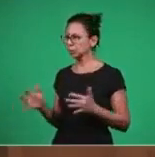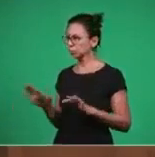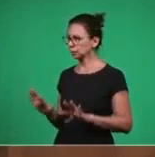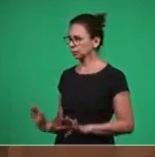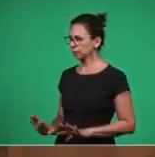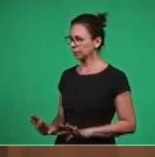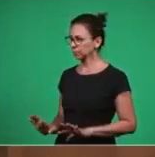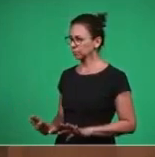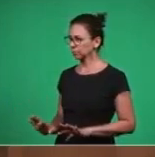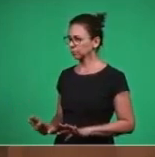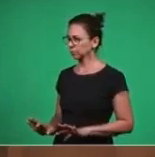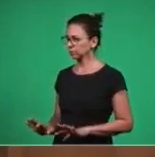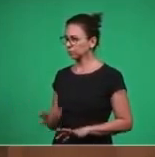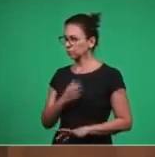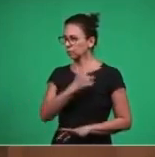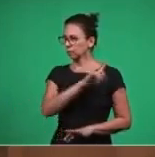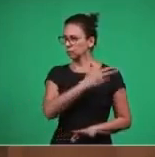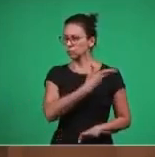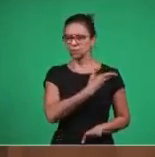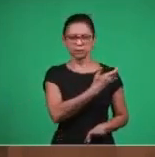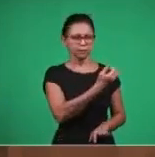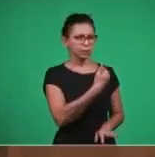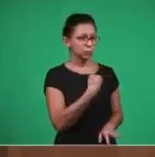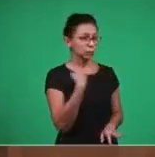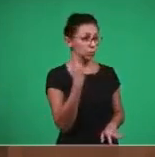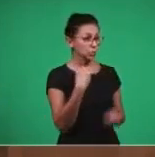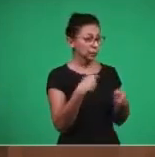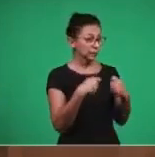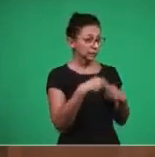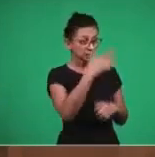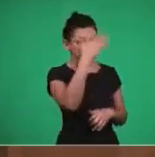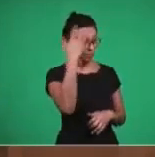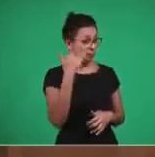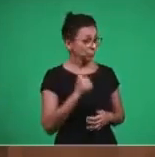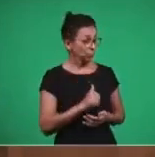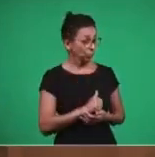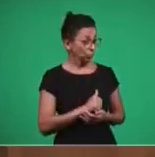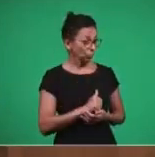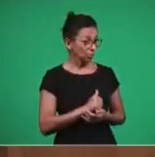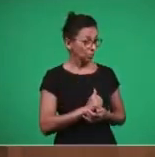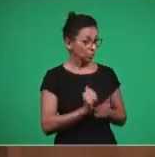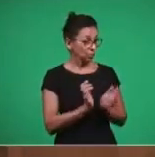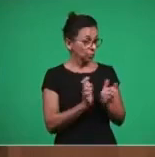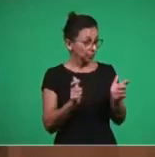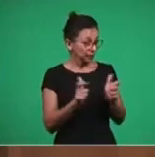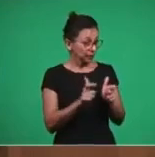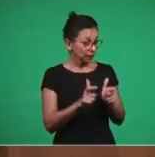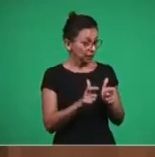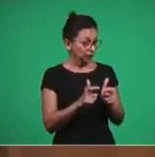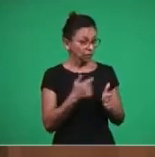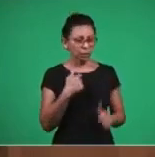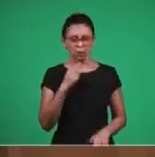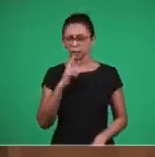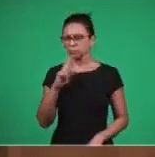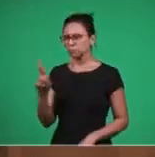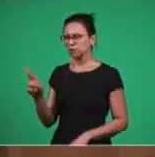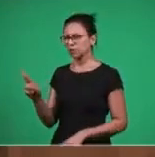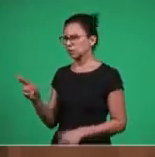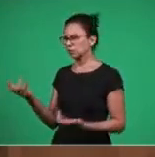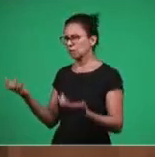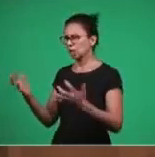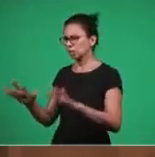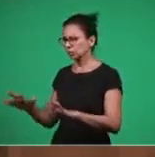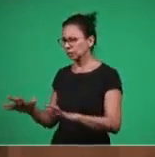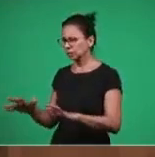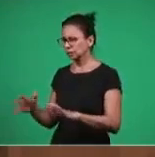this. Oh, but then we said, well, it's a bunch of people. And the Lord said, oh, I don't want this. So economical power